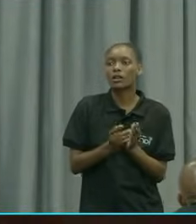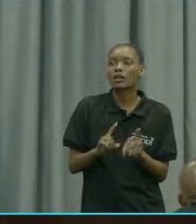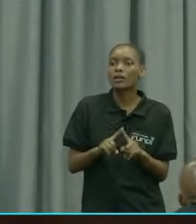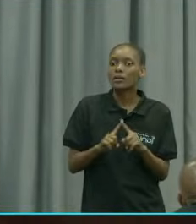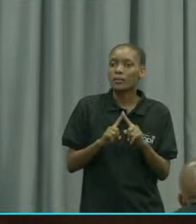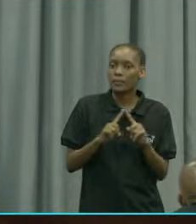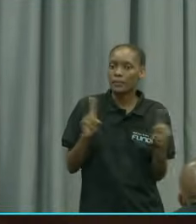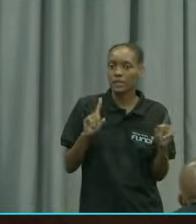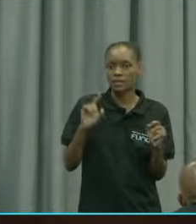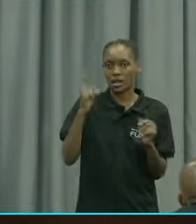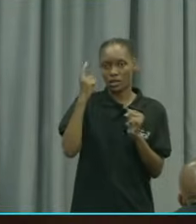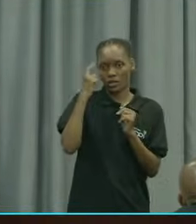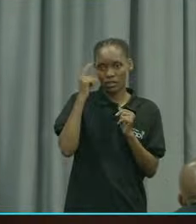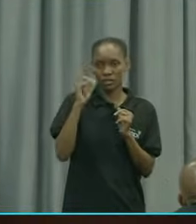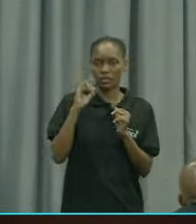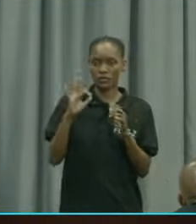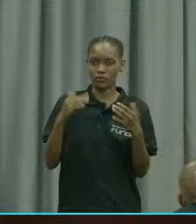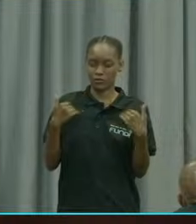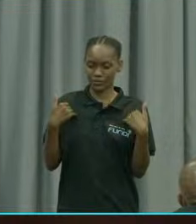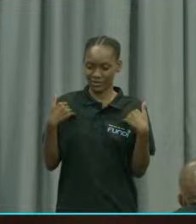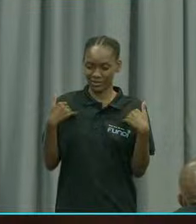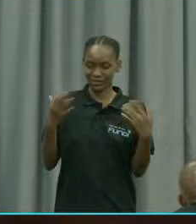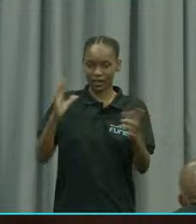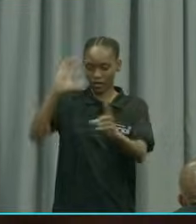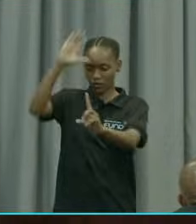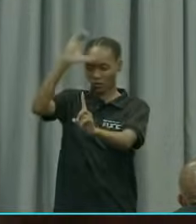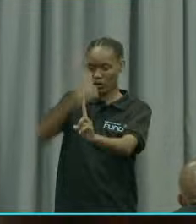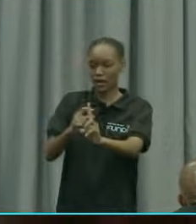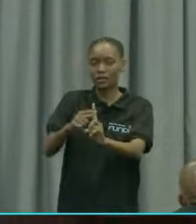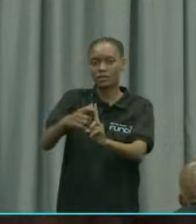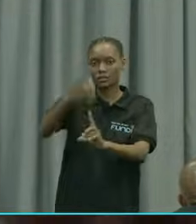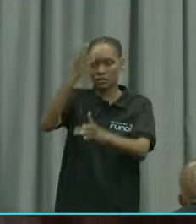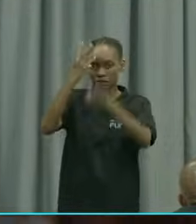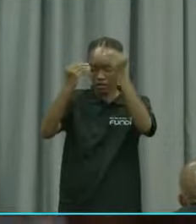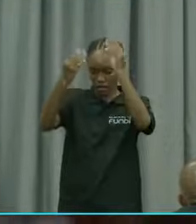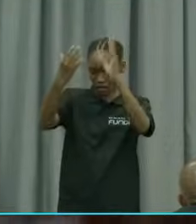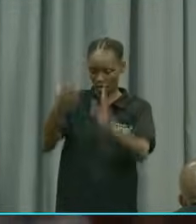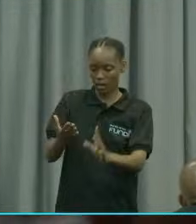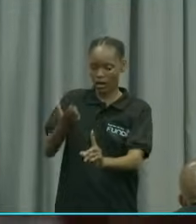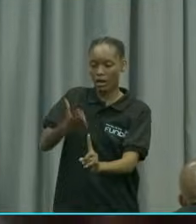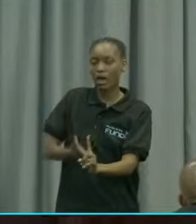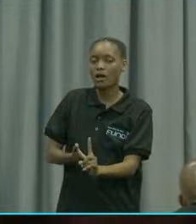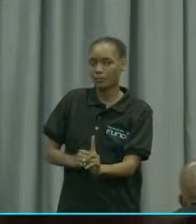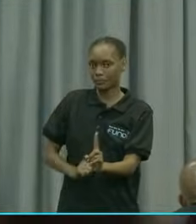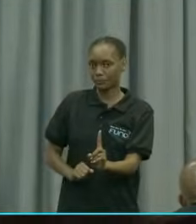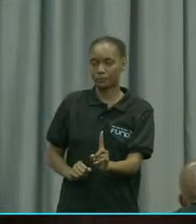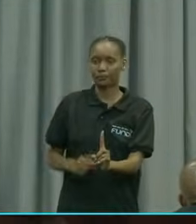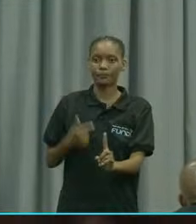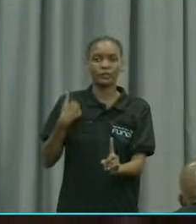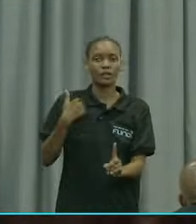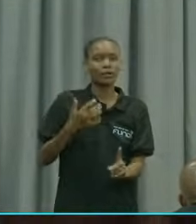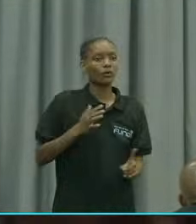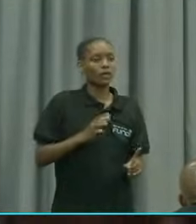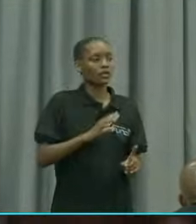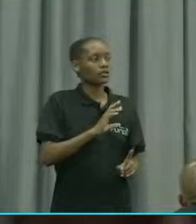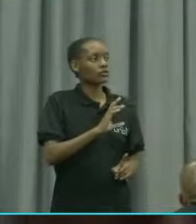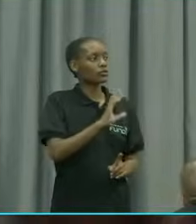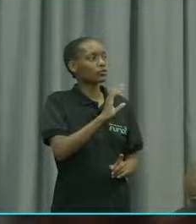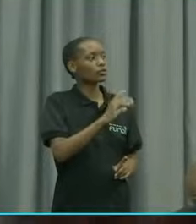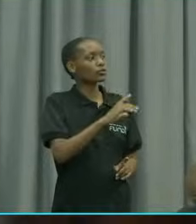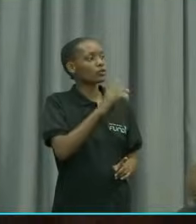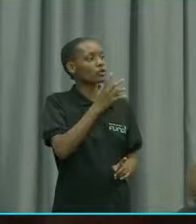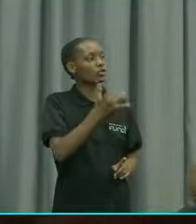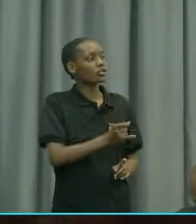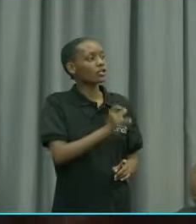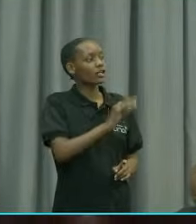start focusing on resourcing a learner, and I want to check with Prof there, Martin, if you are still